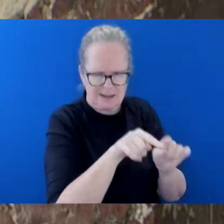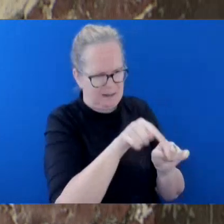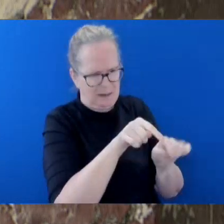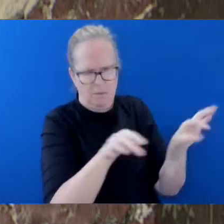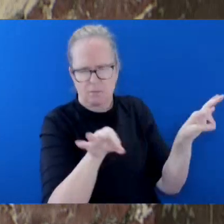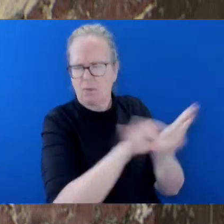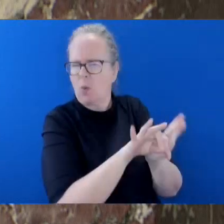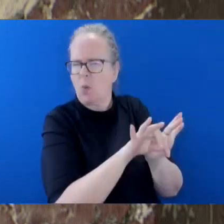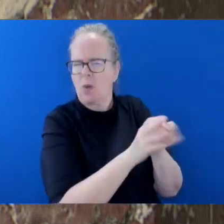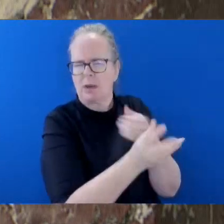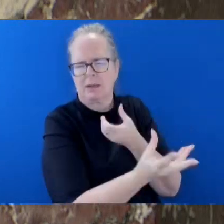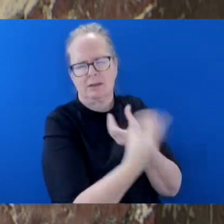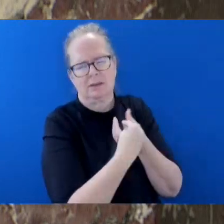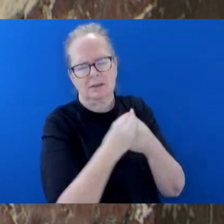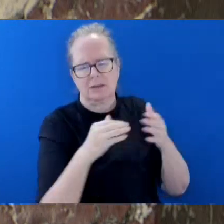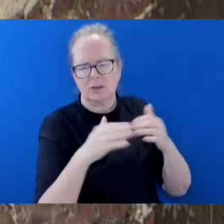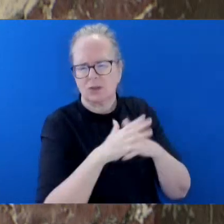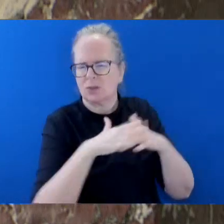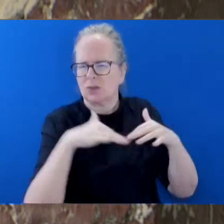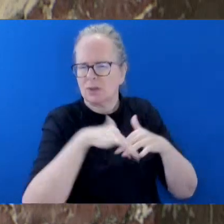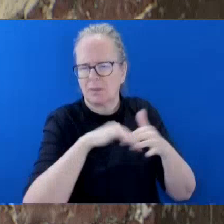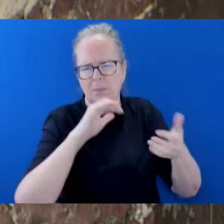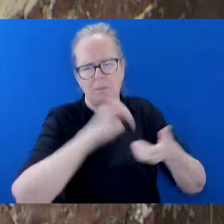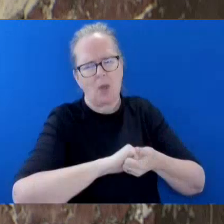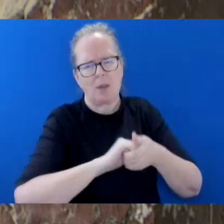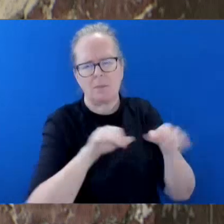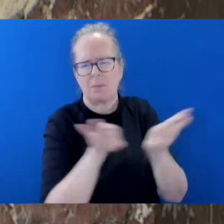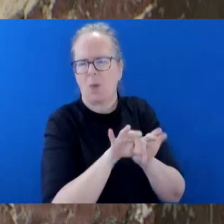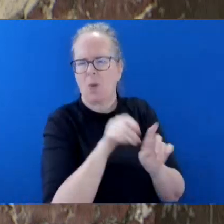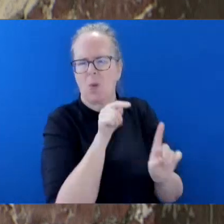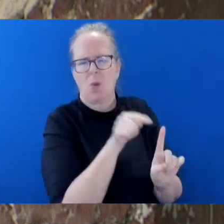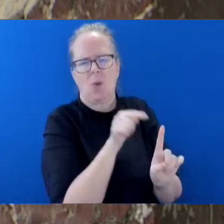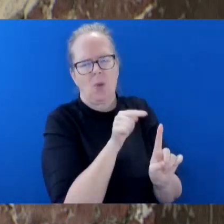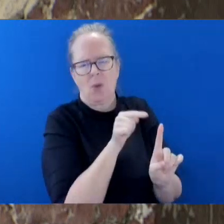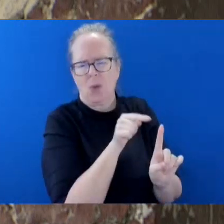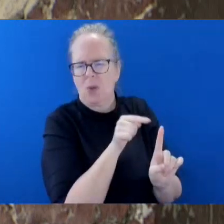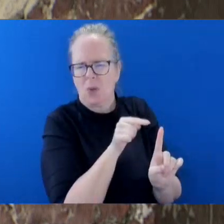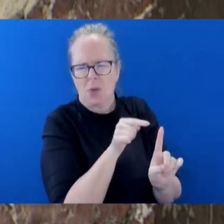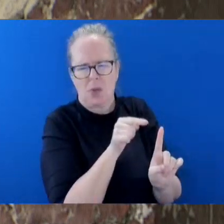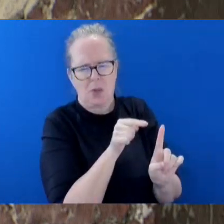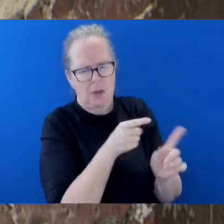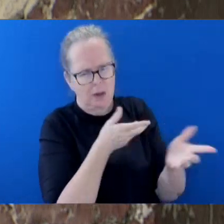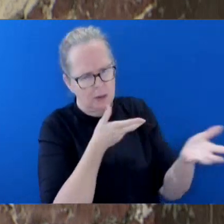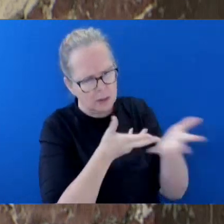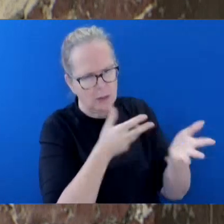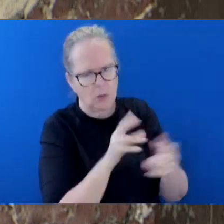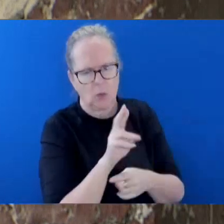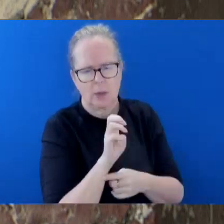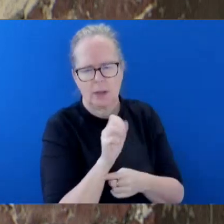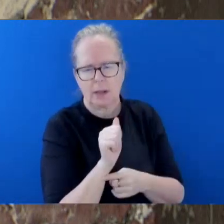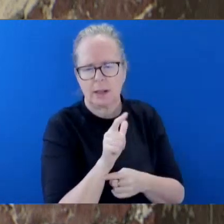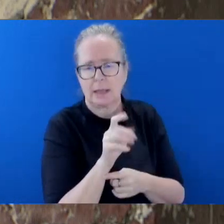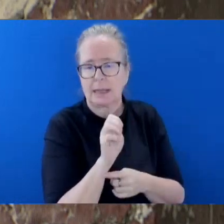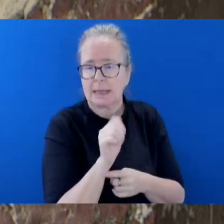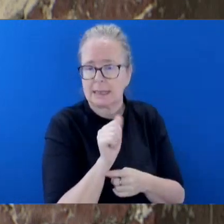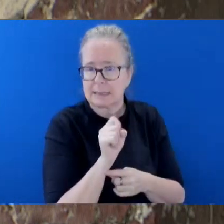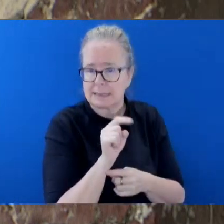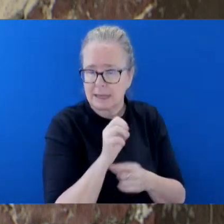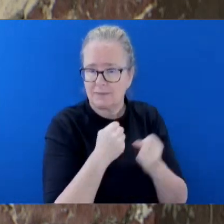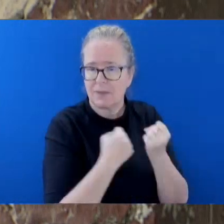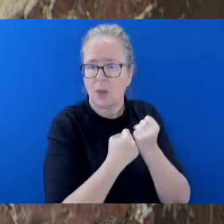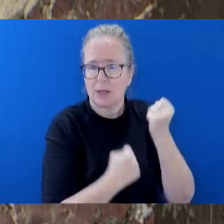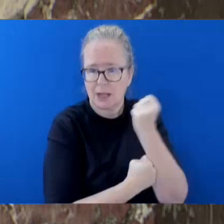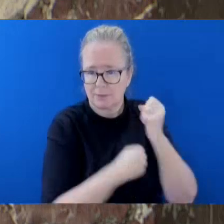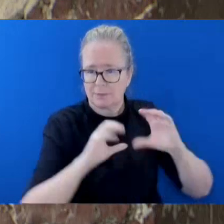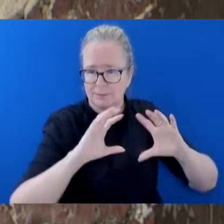significant amounts and worked with good partners like the Real Estate Foundation of BC. But you see what the opposition is trying to do here, Mr. Speaker, and it's